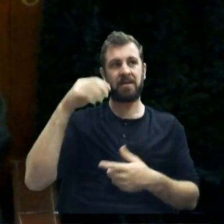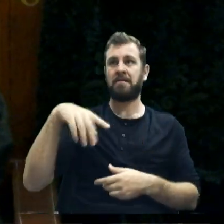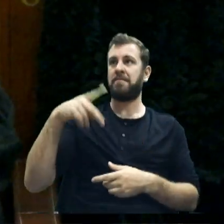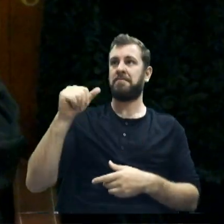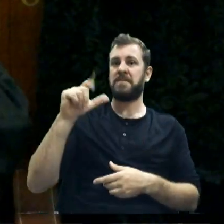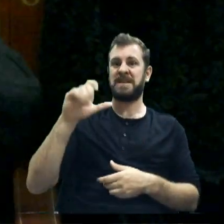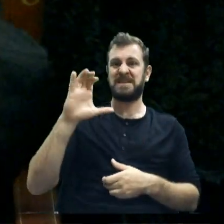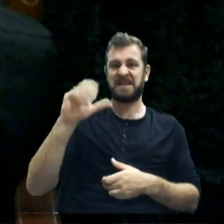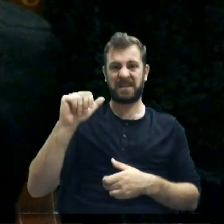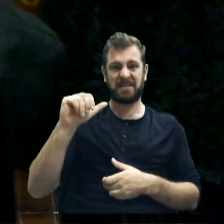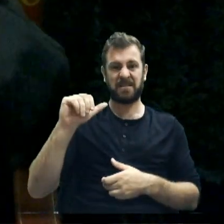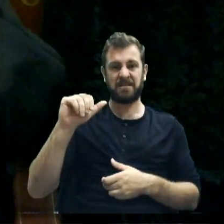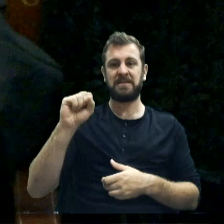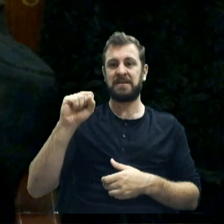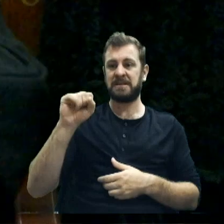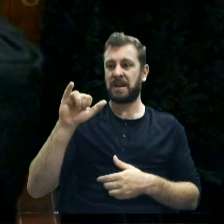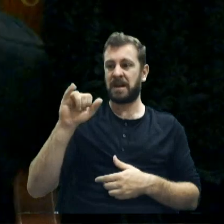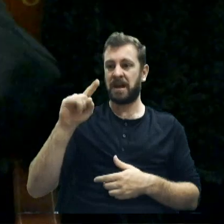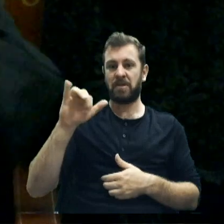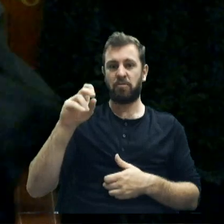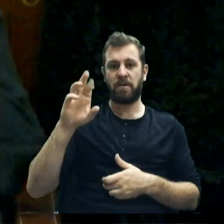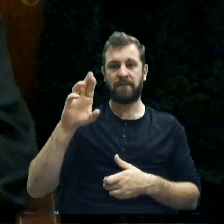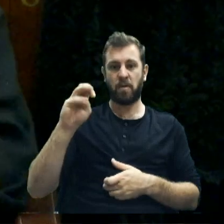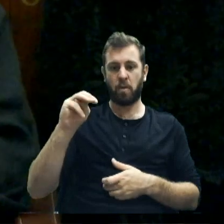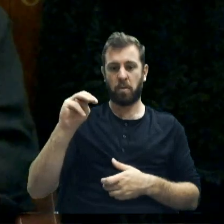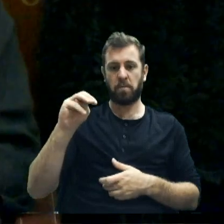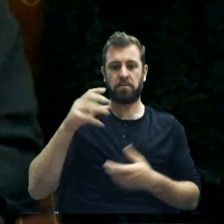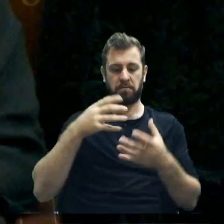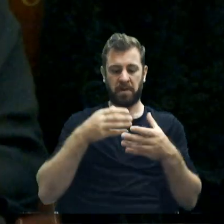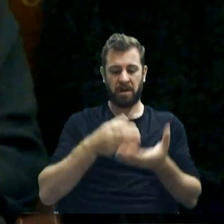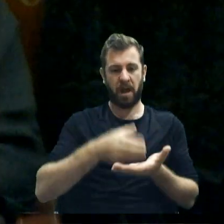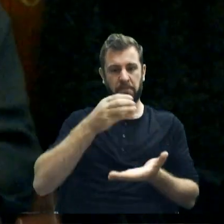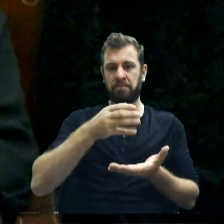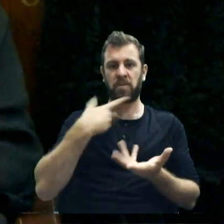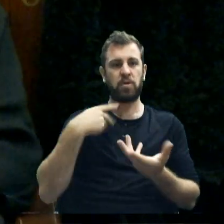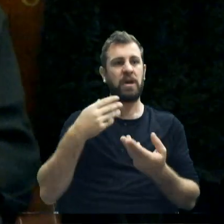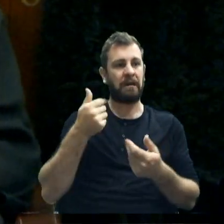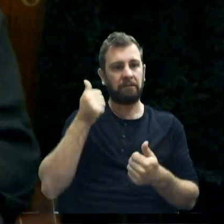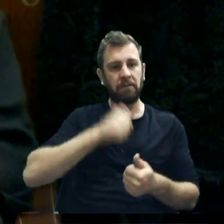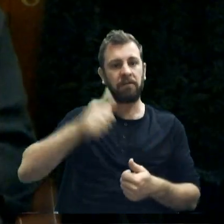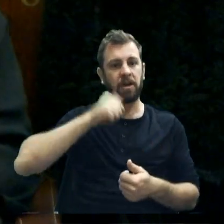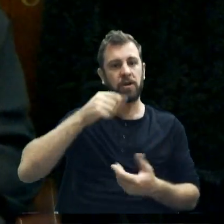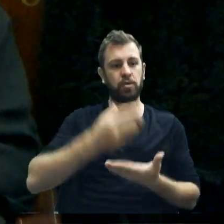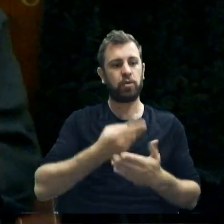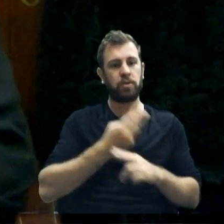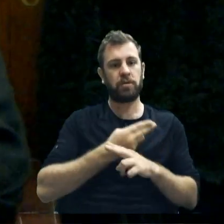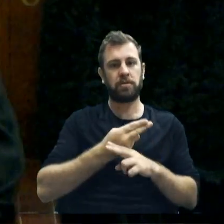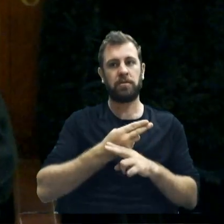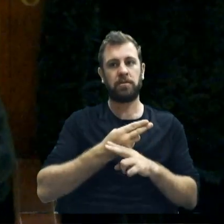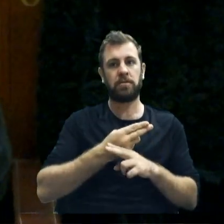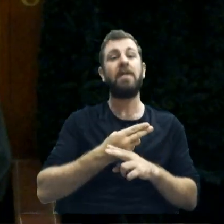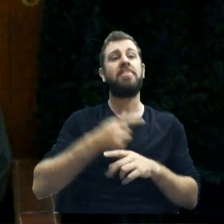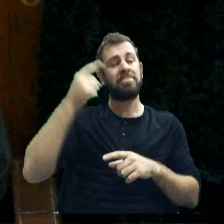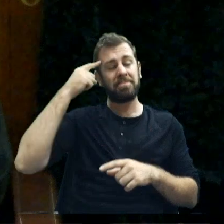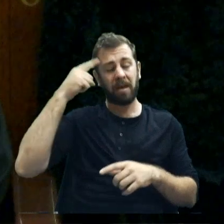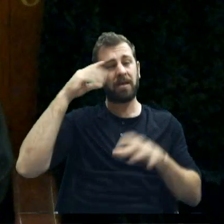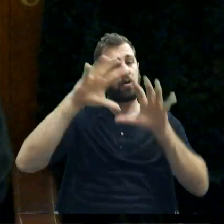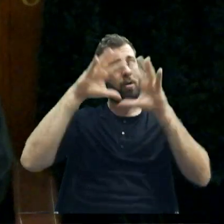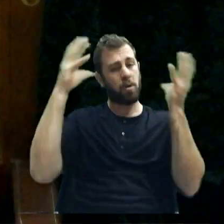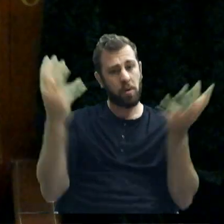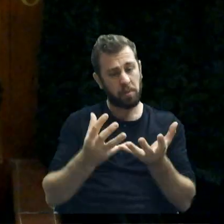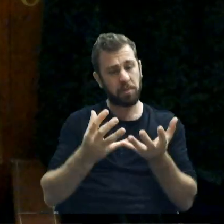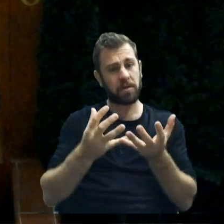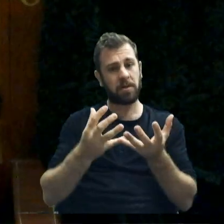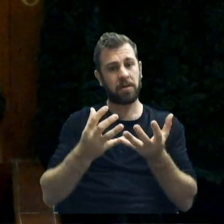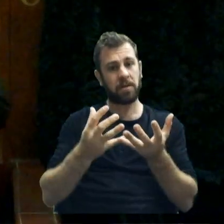and throwing it out, but you're worried sick about climate change globally. Think globally, but act locally.